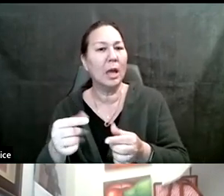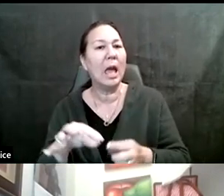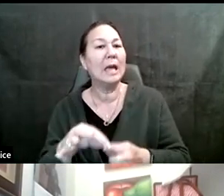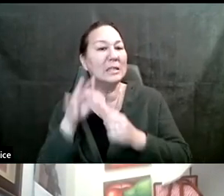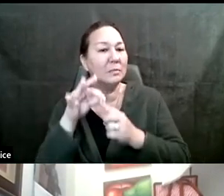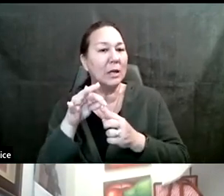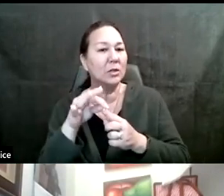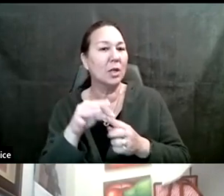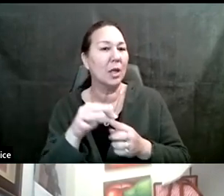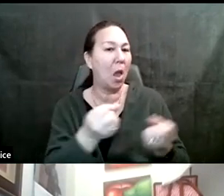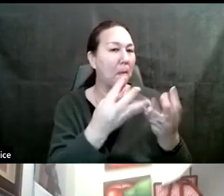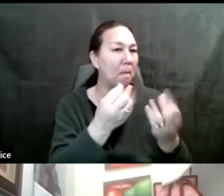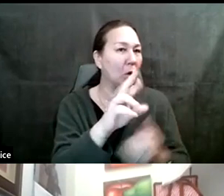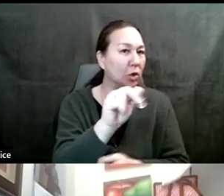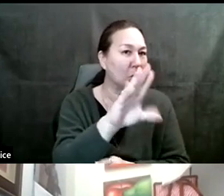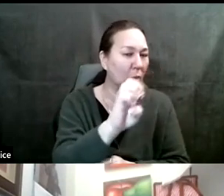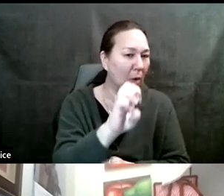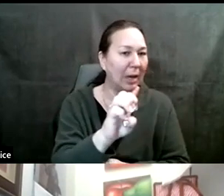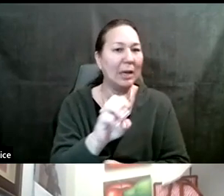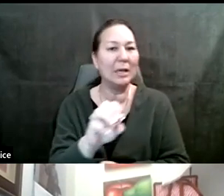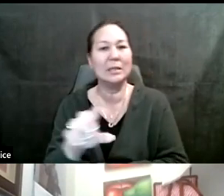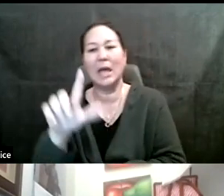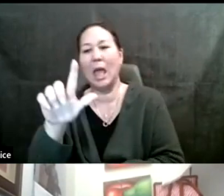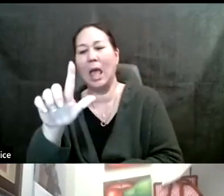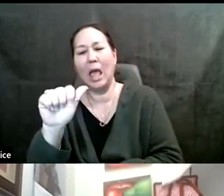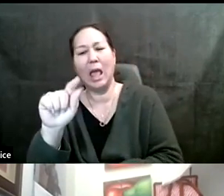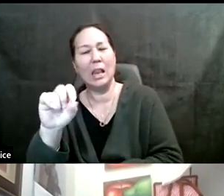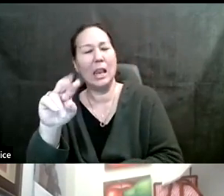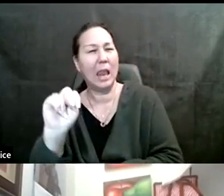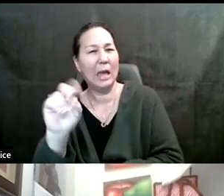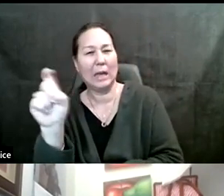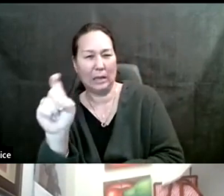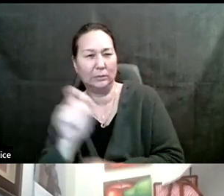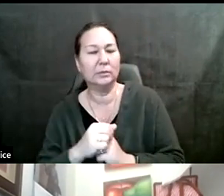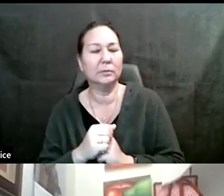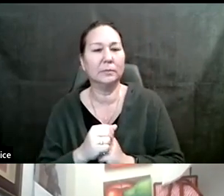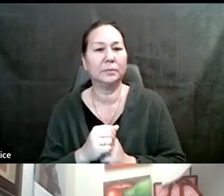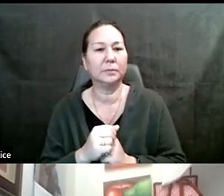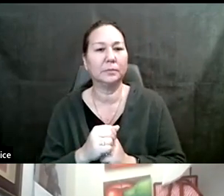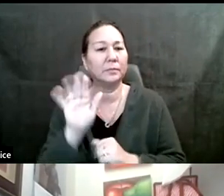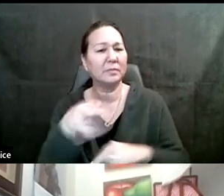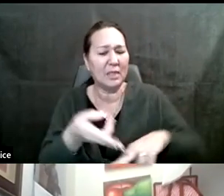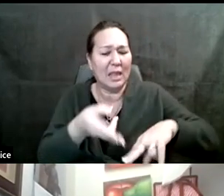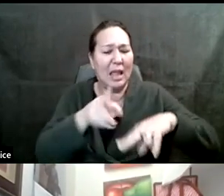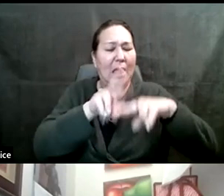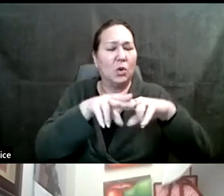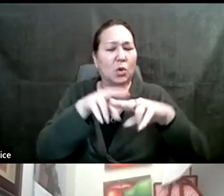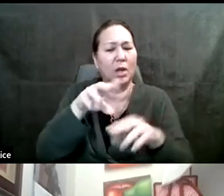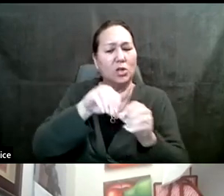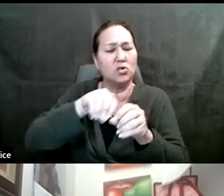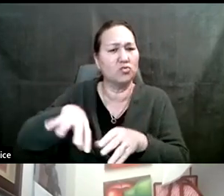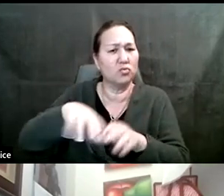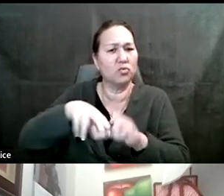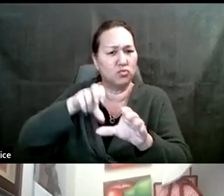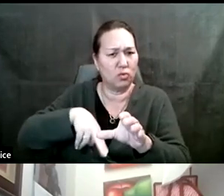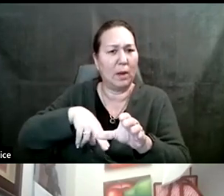non-latinx that was the only group and it's a smaller cohort The increased dropout rate was most greatly